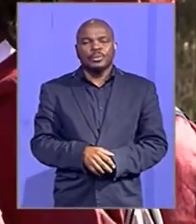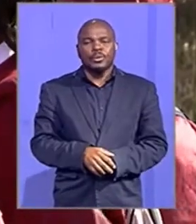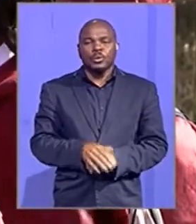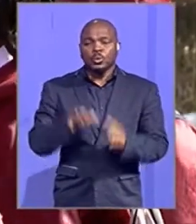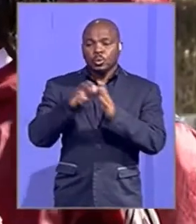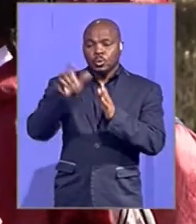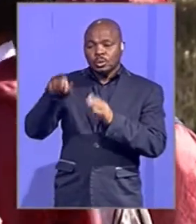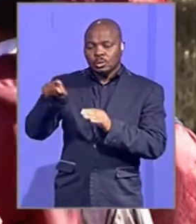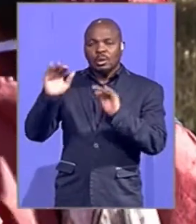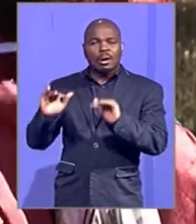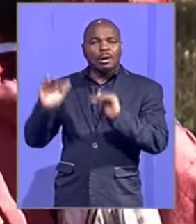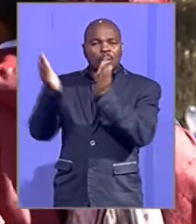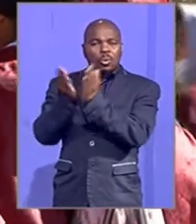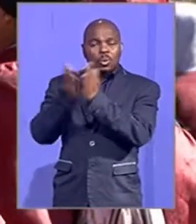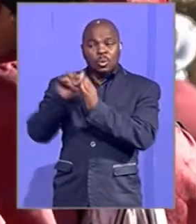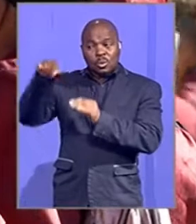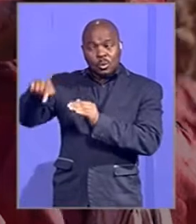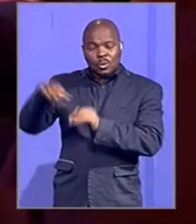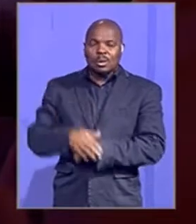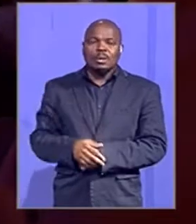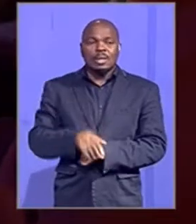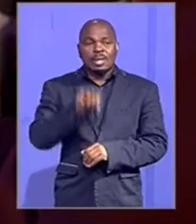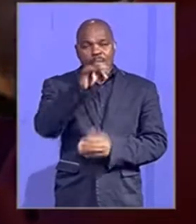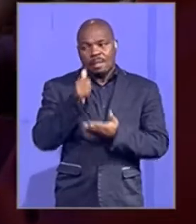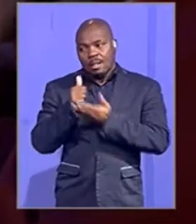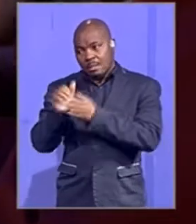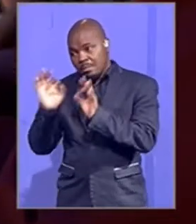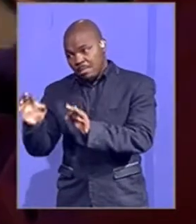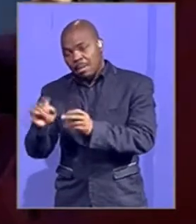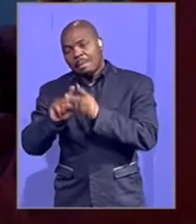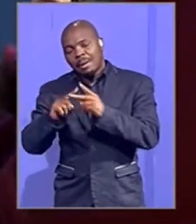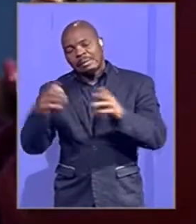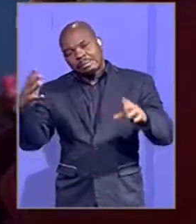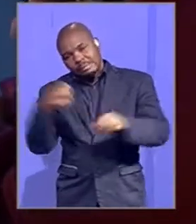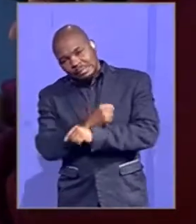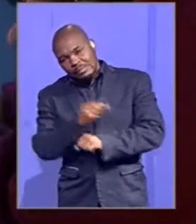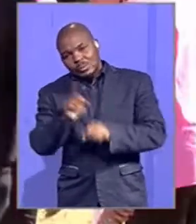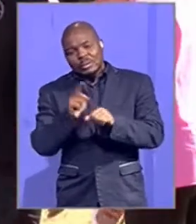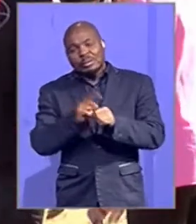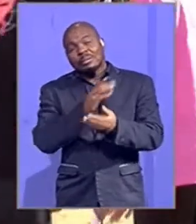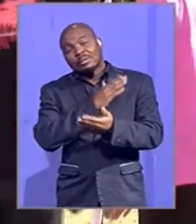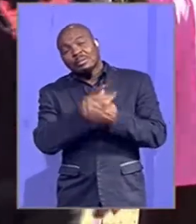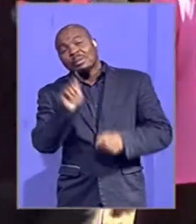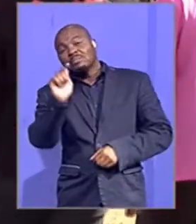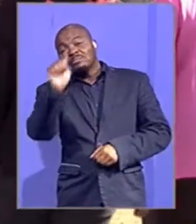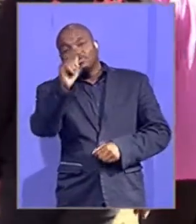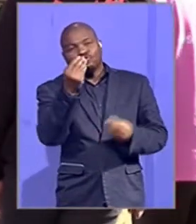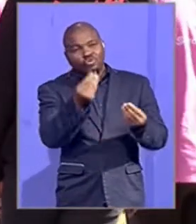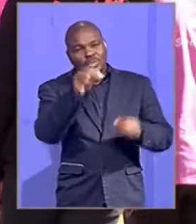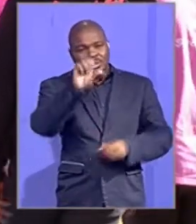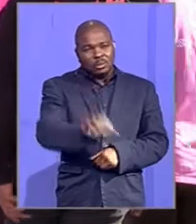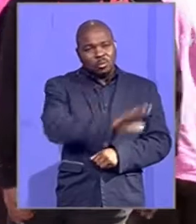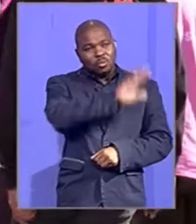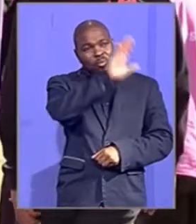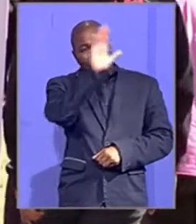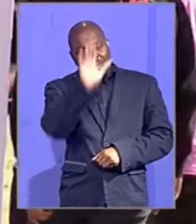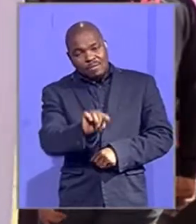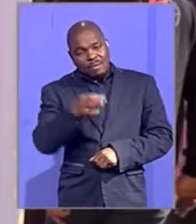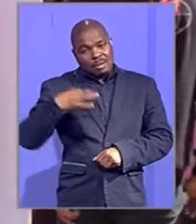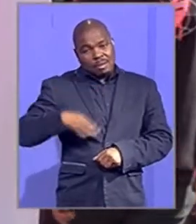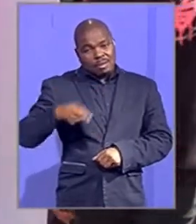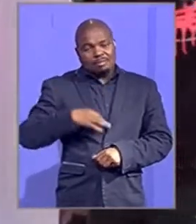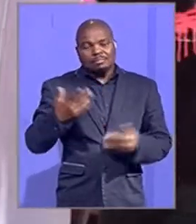sa dithuto tša godimo sa Tlase ba ka hwetša thušo, manyami ke gore go sana le bana ba bangwe go ralla le naga ya Afrika Borwa